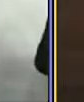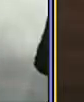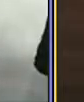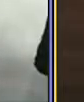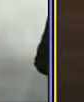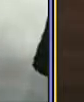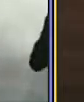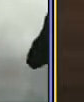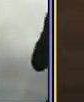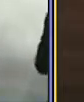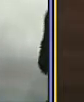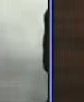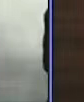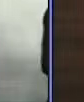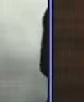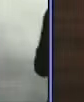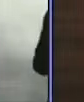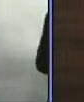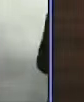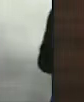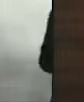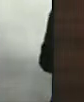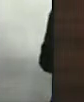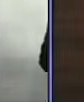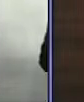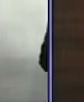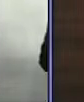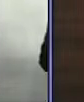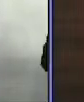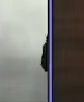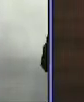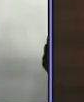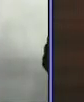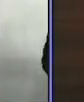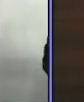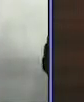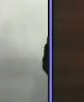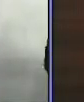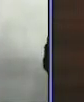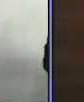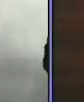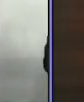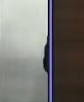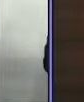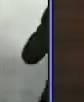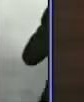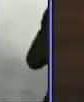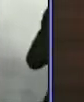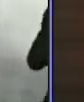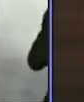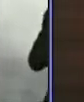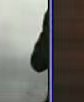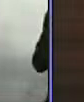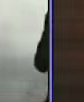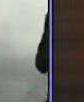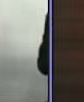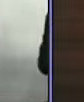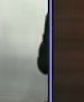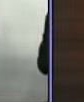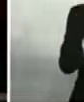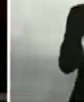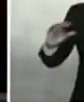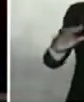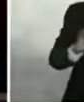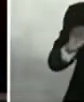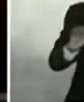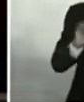Yeah, the problem is that even this, some honorable members are drowning you. Maybe that's why we also cannot hear